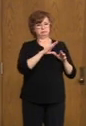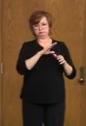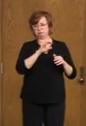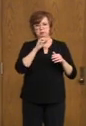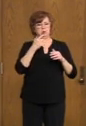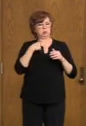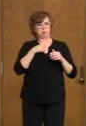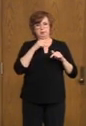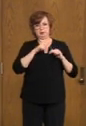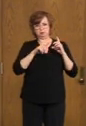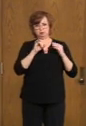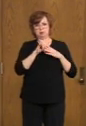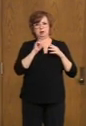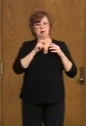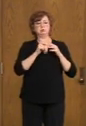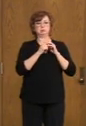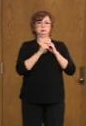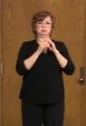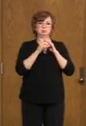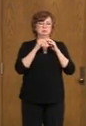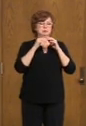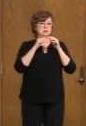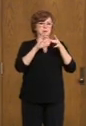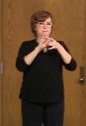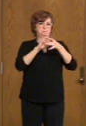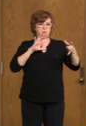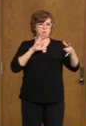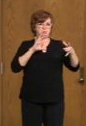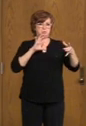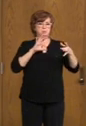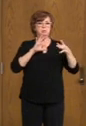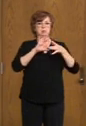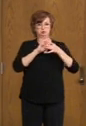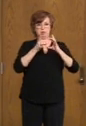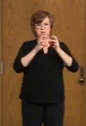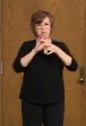also isolate, because that is really important to break the chains of transmission.